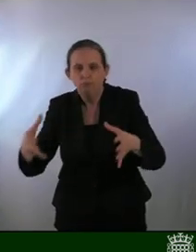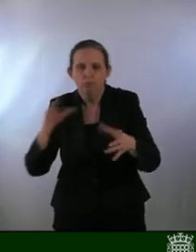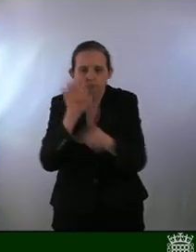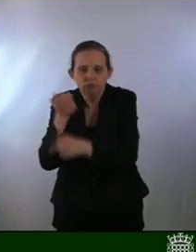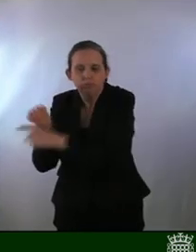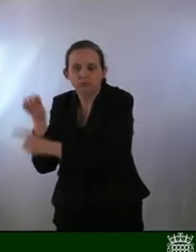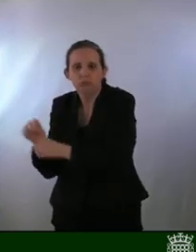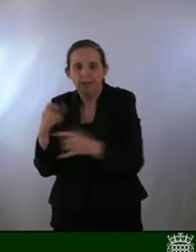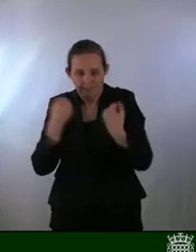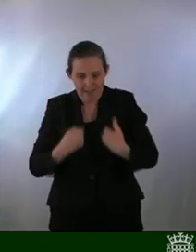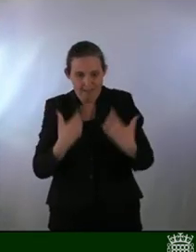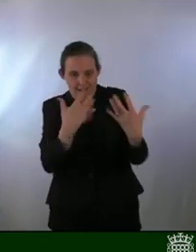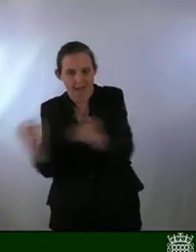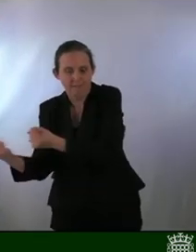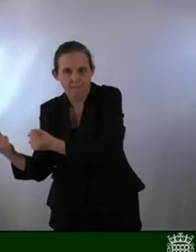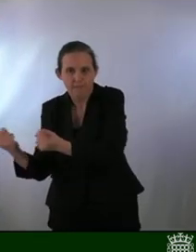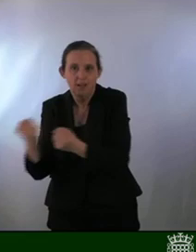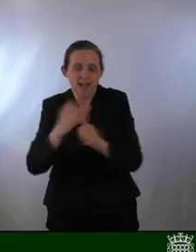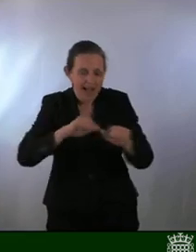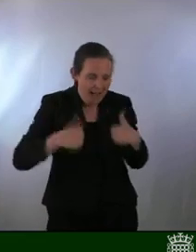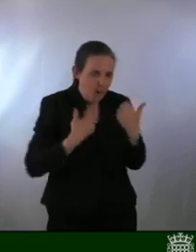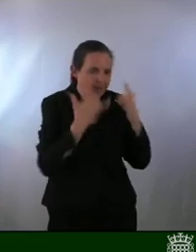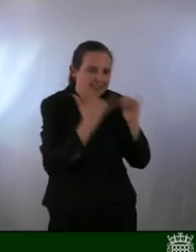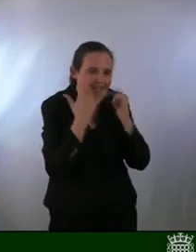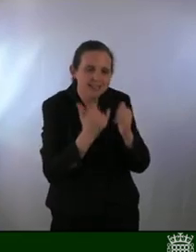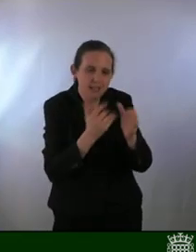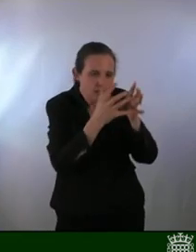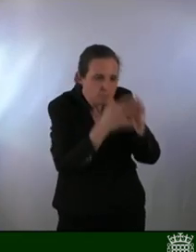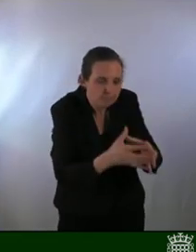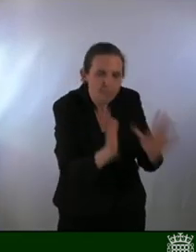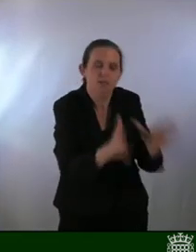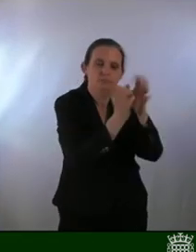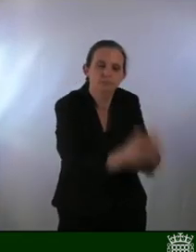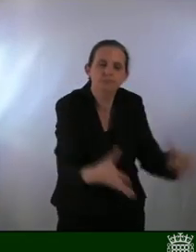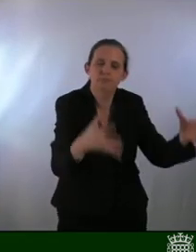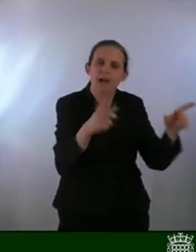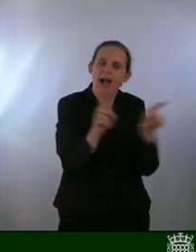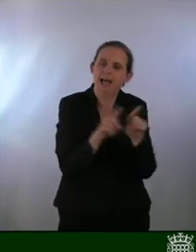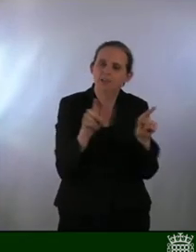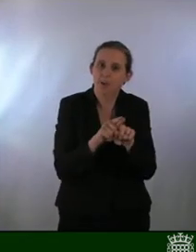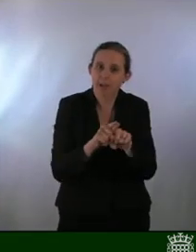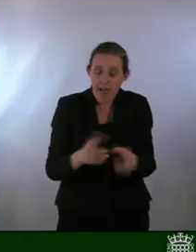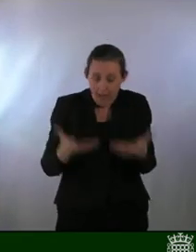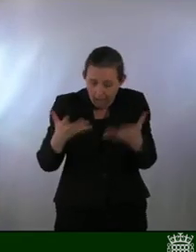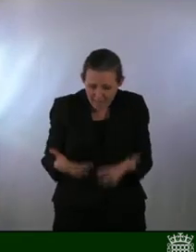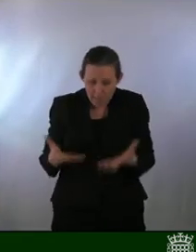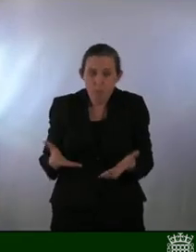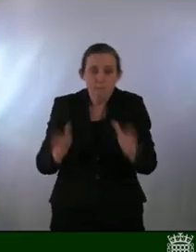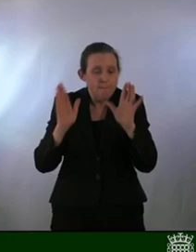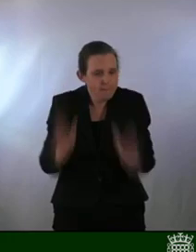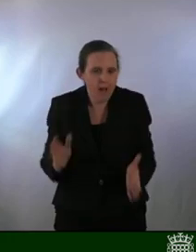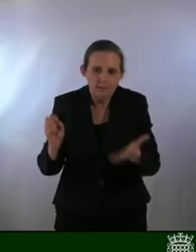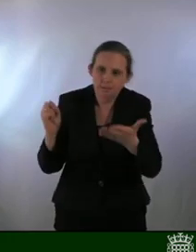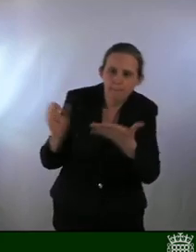our increase in testing capability must increase faster, and therefore at this stage we have to make sure that